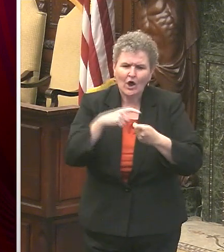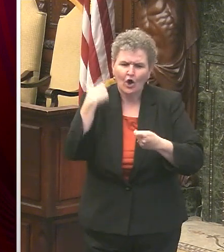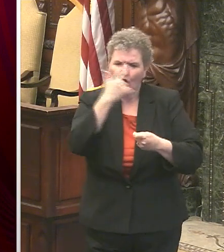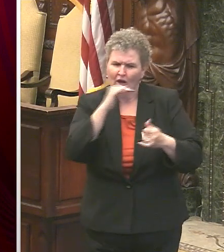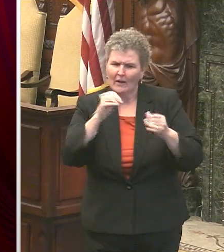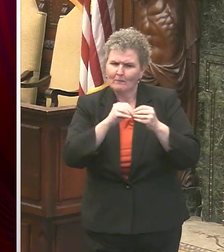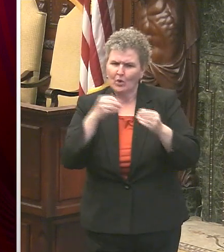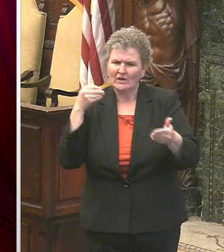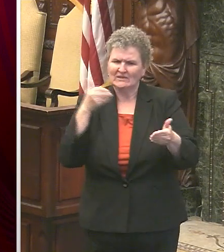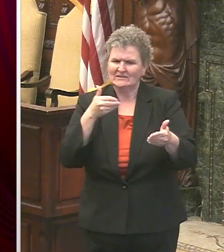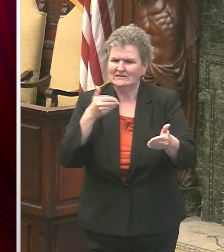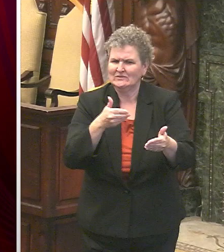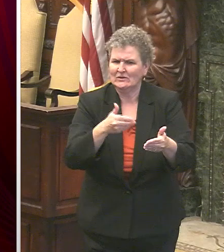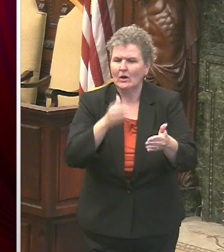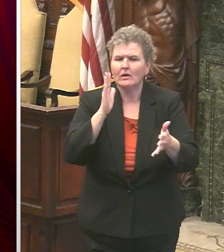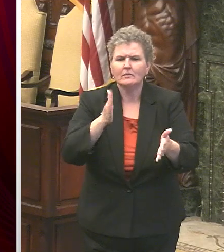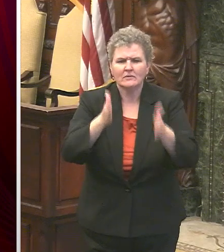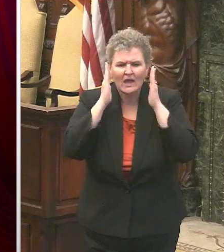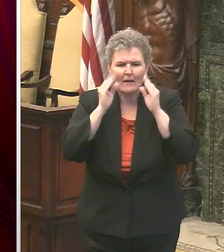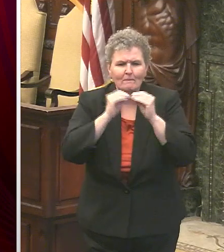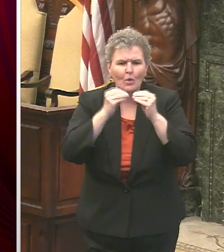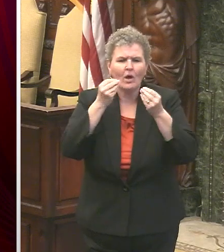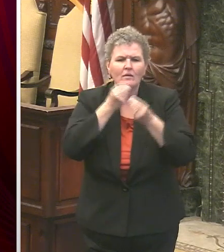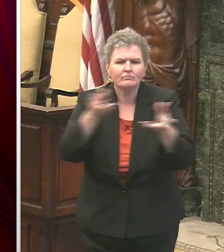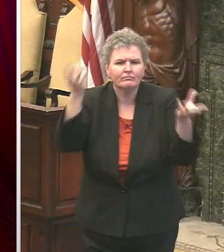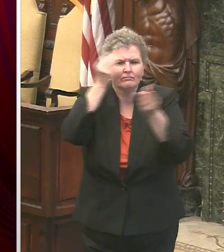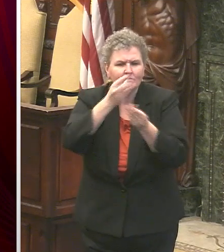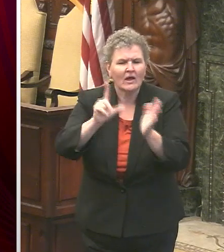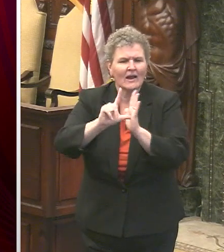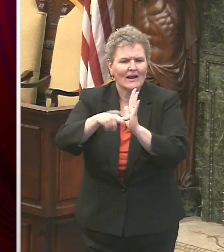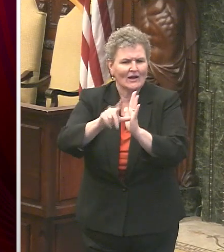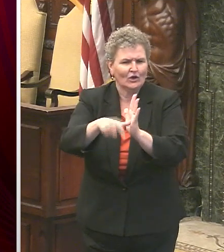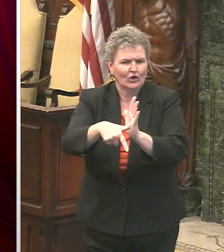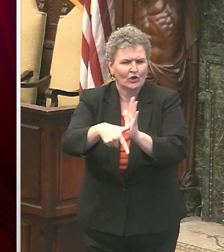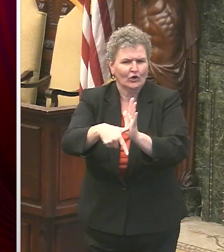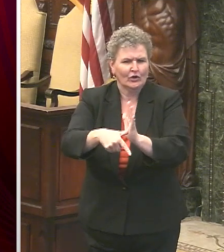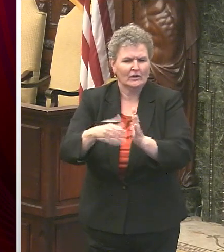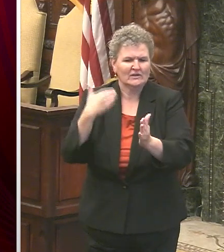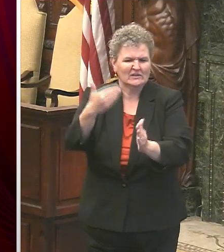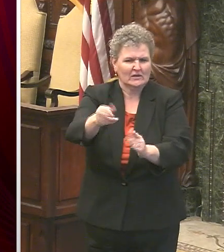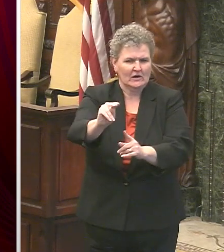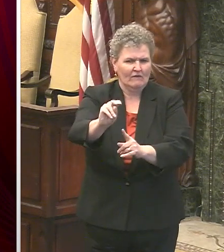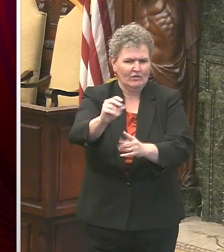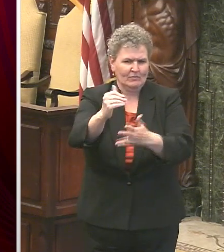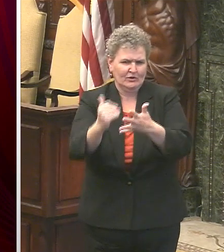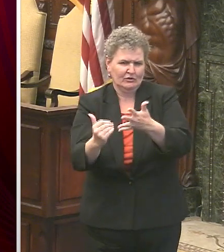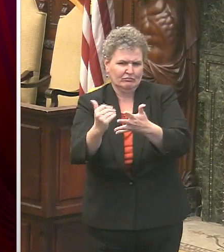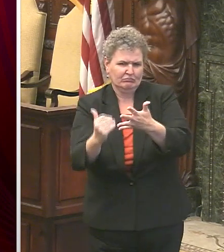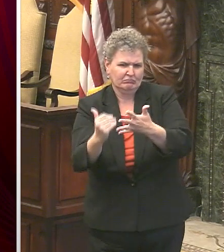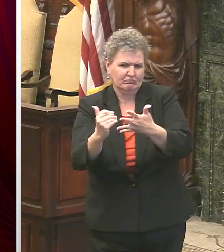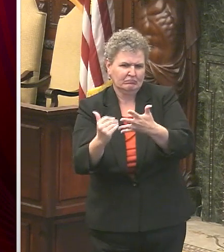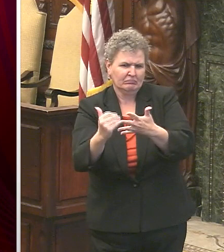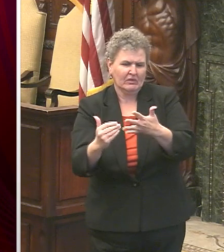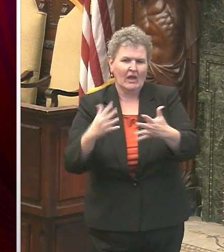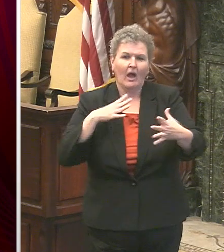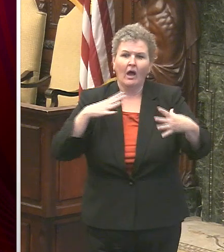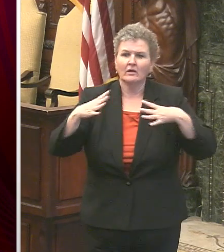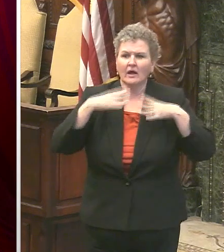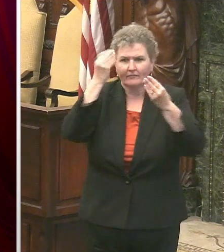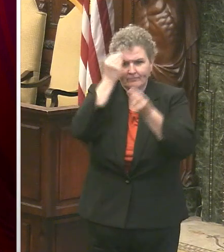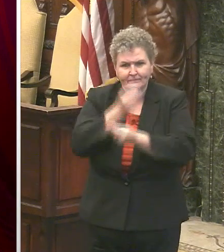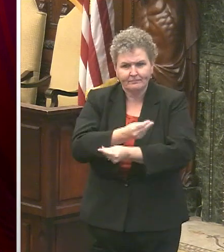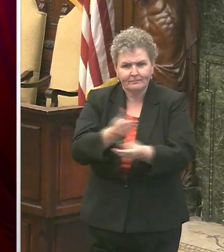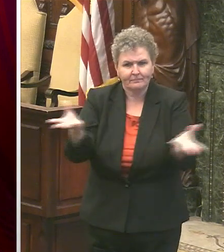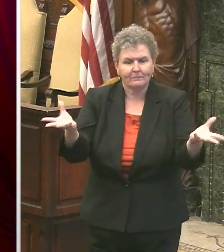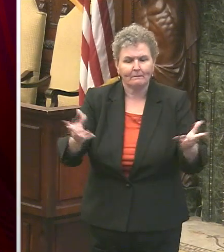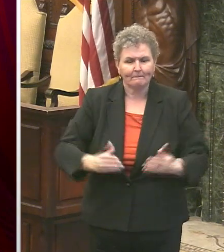year, so stay tuned for further announcements in mid-November, when we roll out the full schedule of holiday programming. Now, Dr. Farley with a